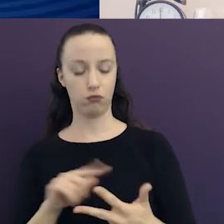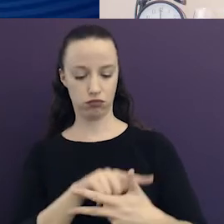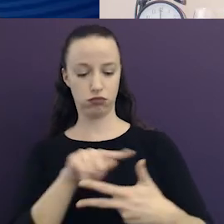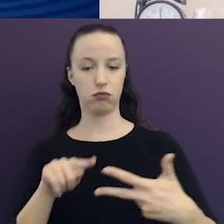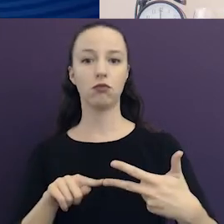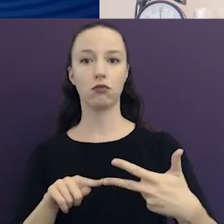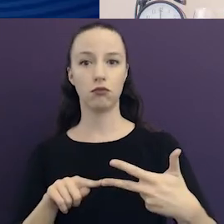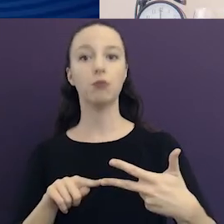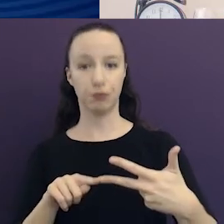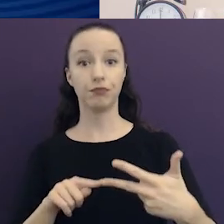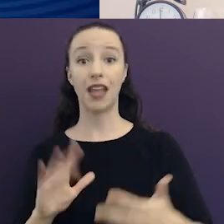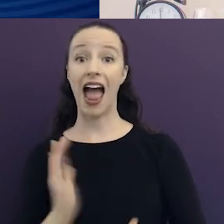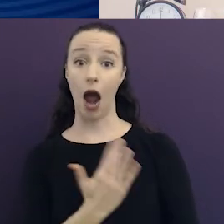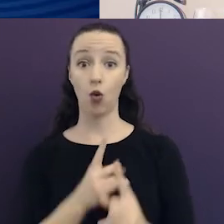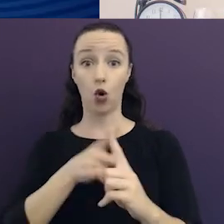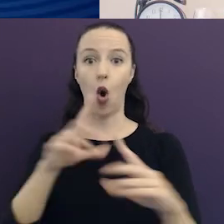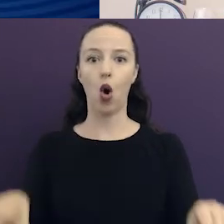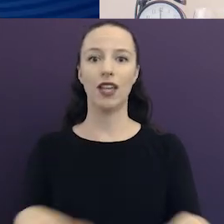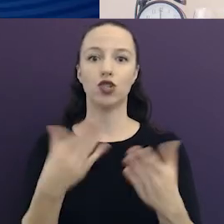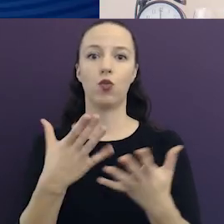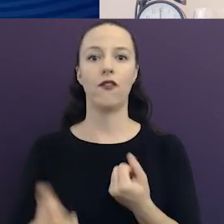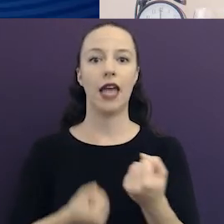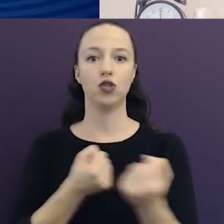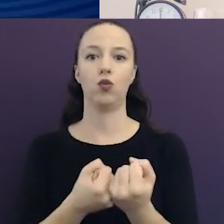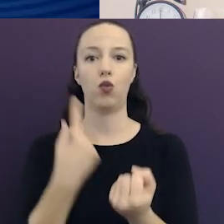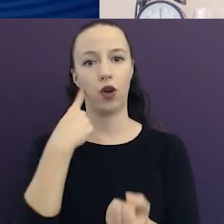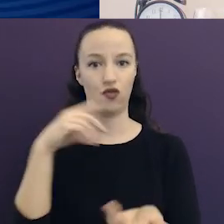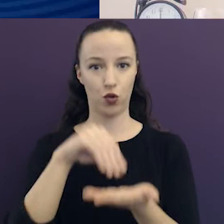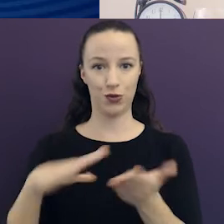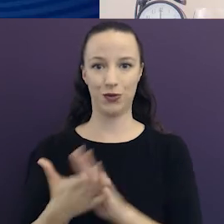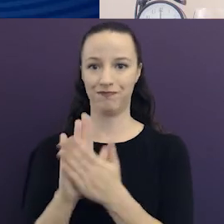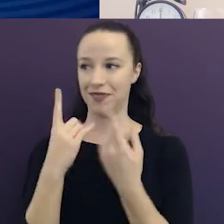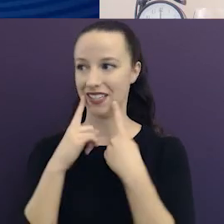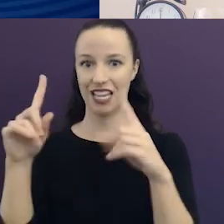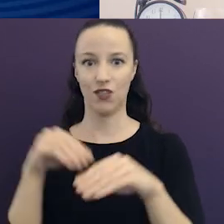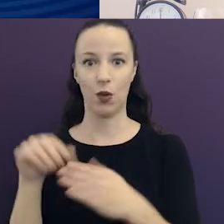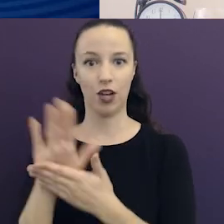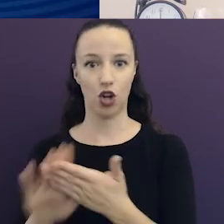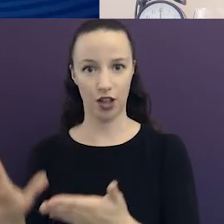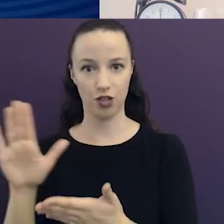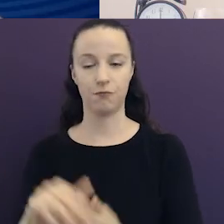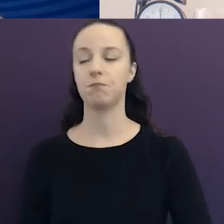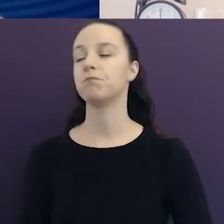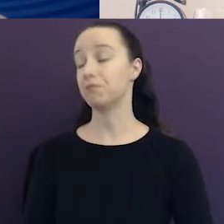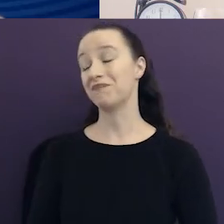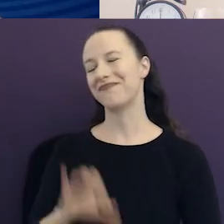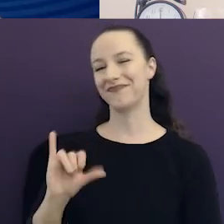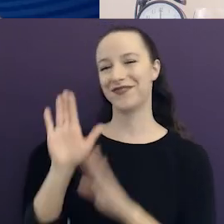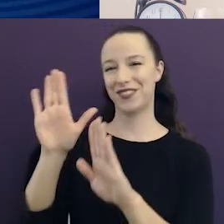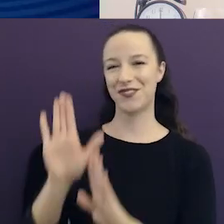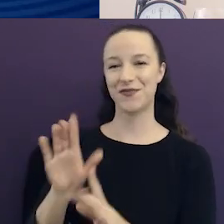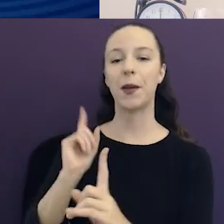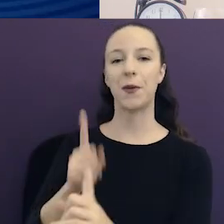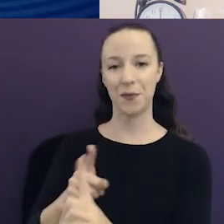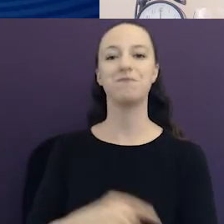well. So our goal is just to provide students with support that they need to be successful in college. Yeah, that's a great